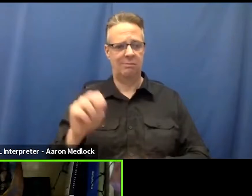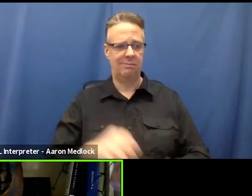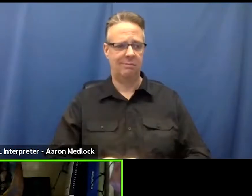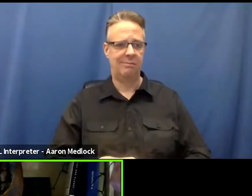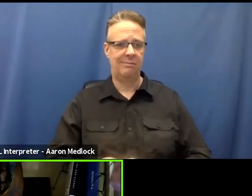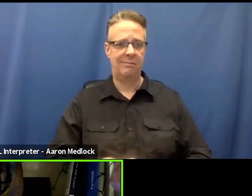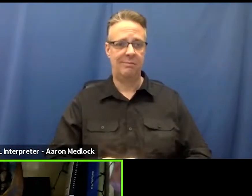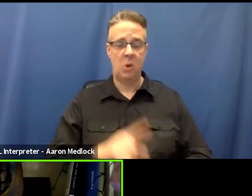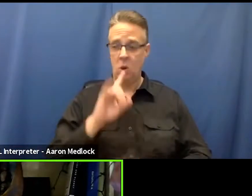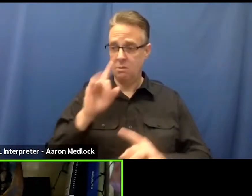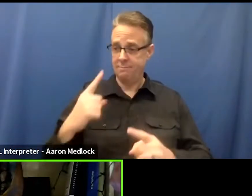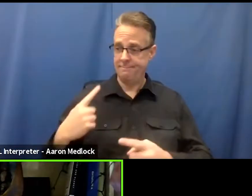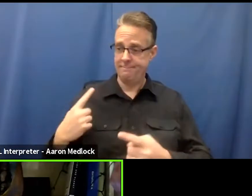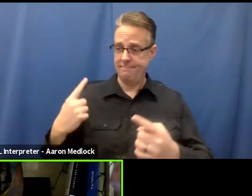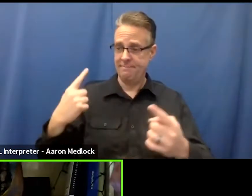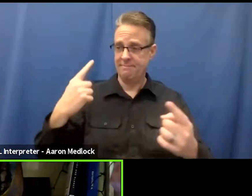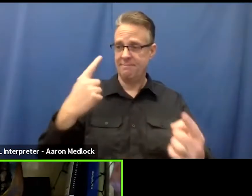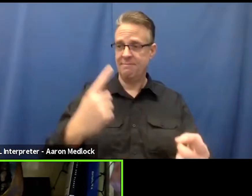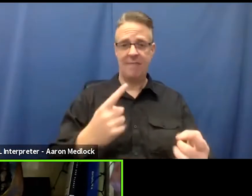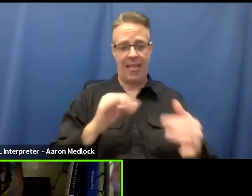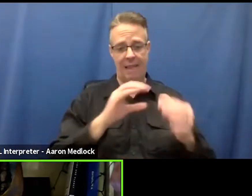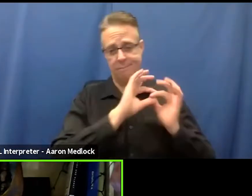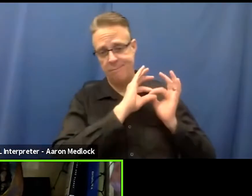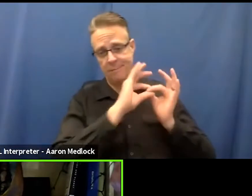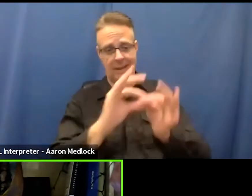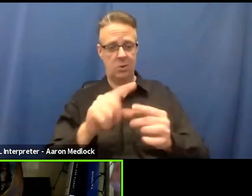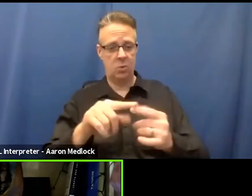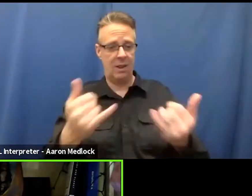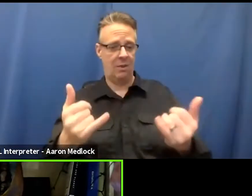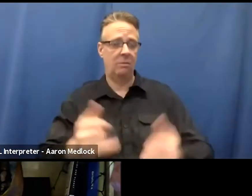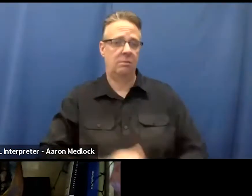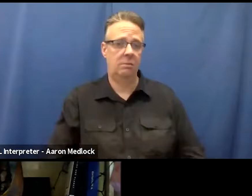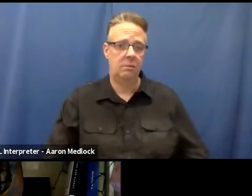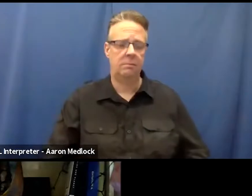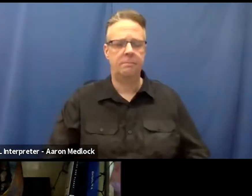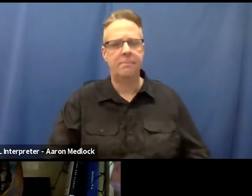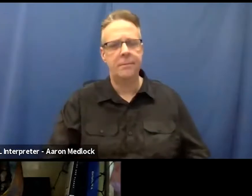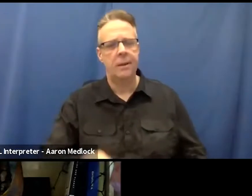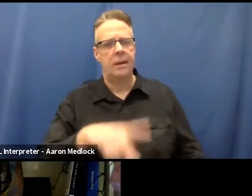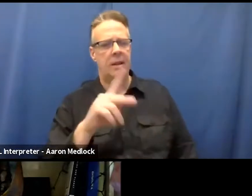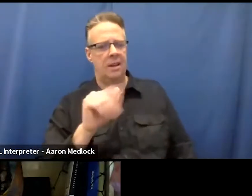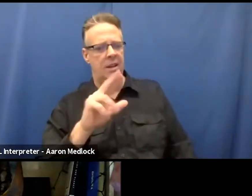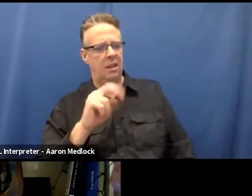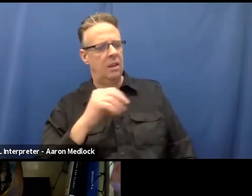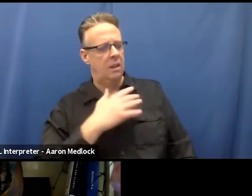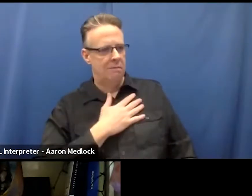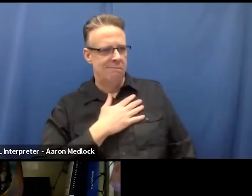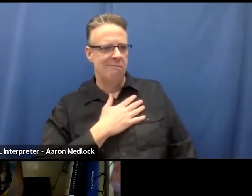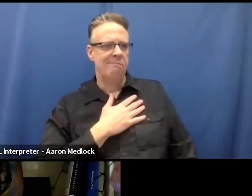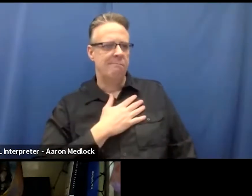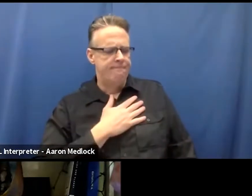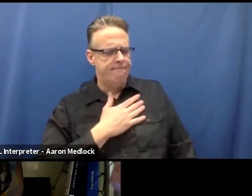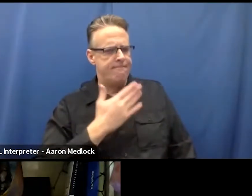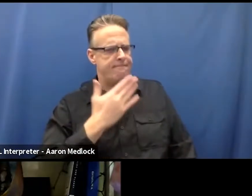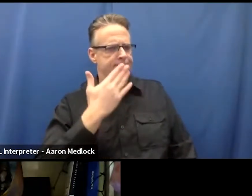has contributed to the situation that we're in right now. Yeah. Oh, thank you. I mean, yeah, there's so many